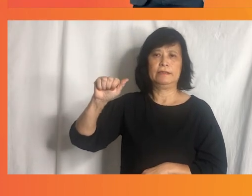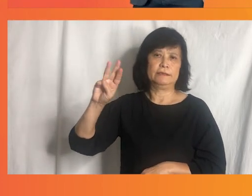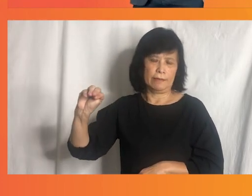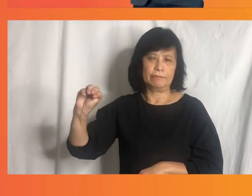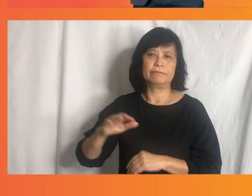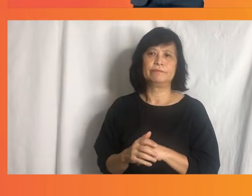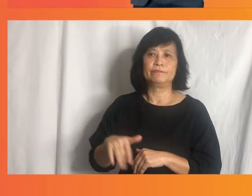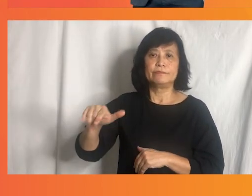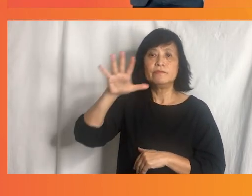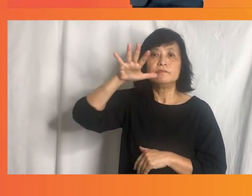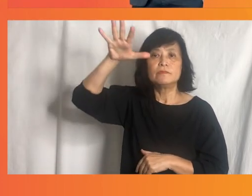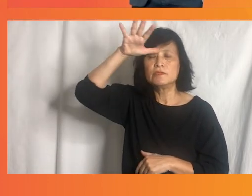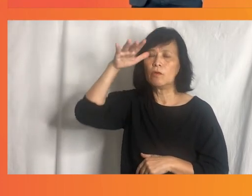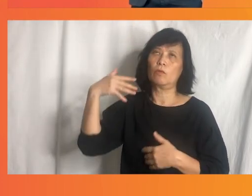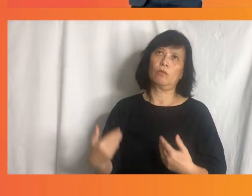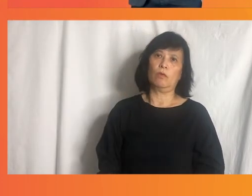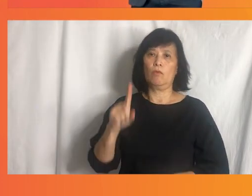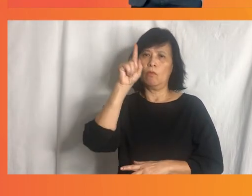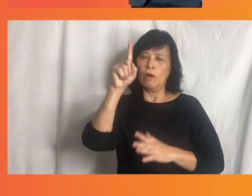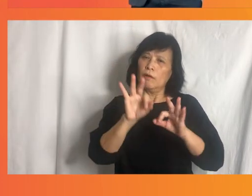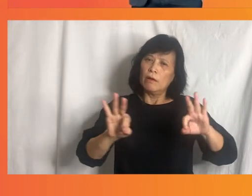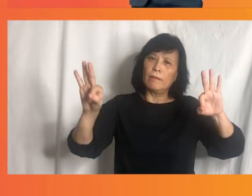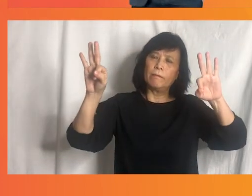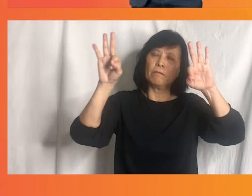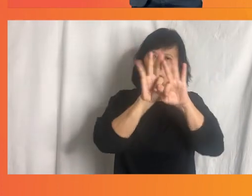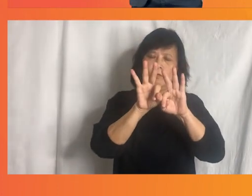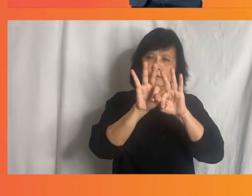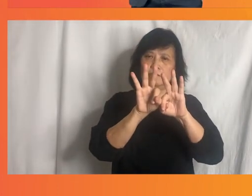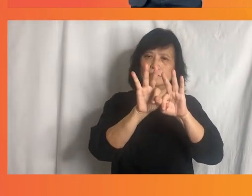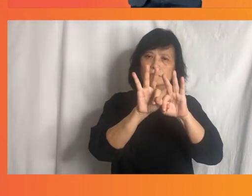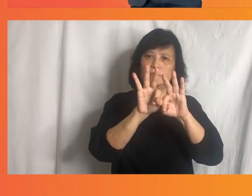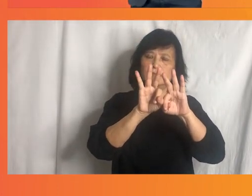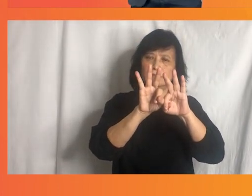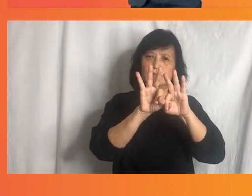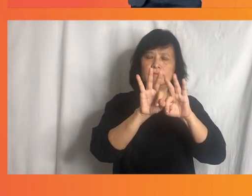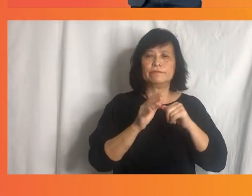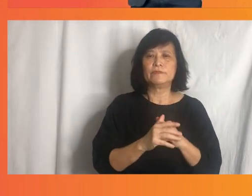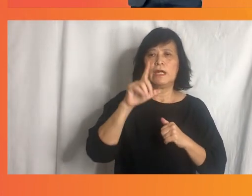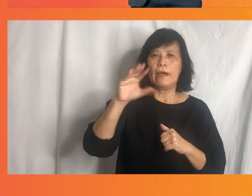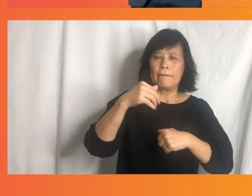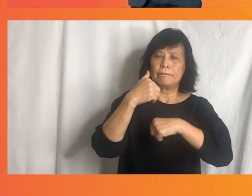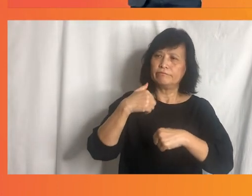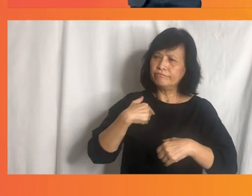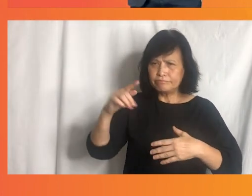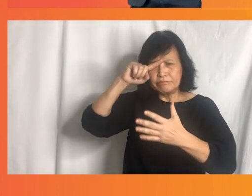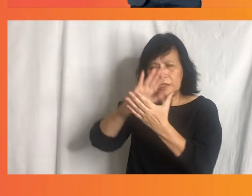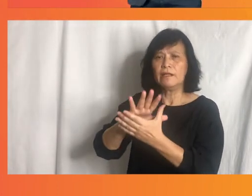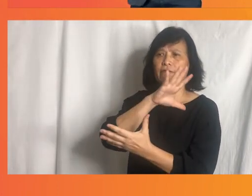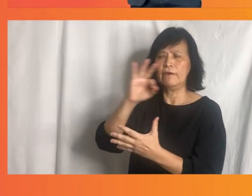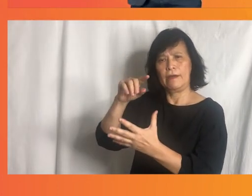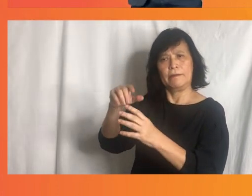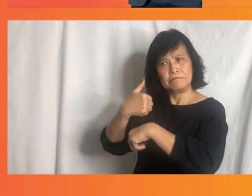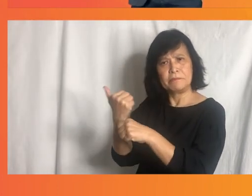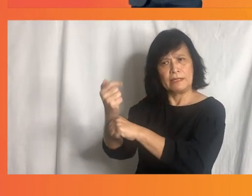Now, his parents has been one of the key drivers to the success we are seeing in Sam today. They believe and made time for physical activity,